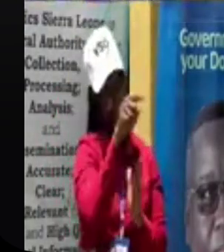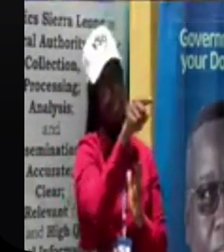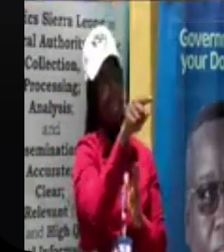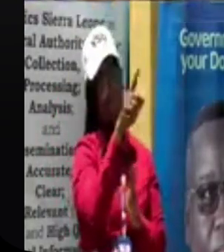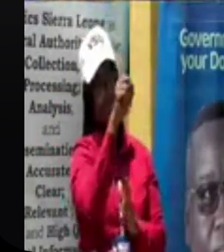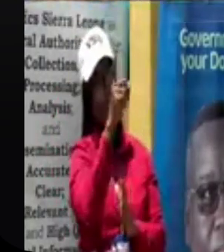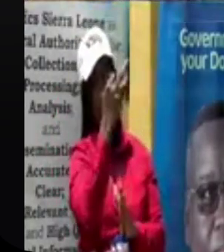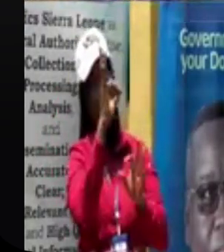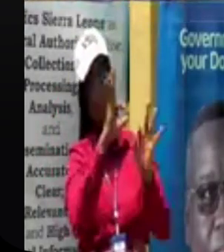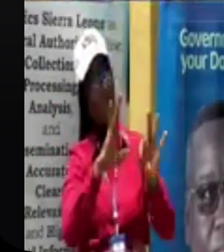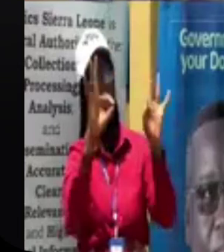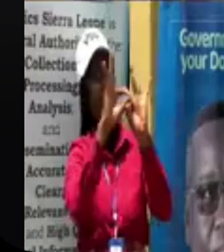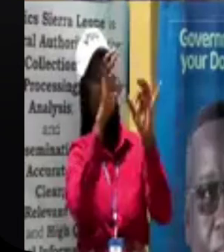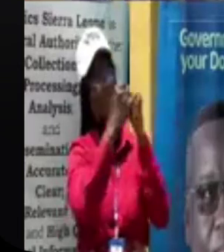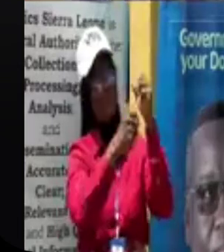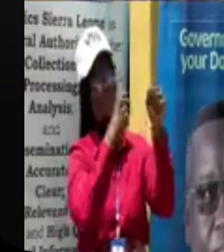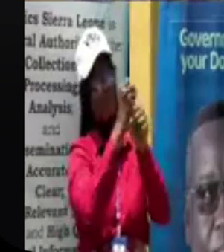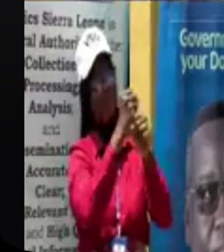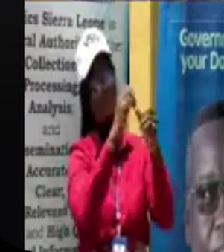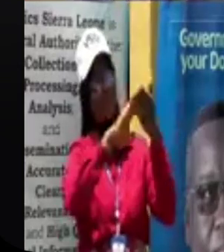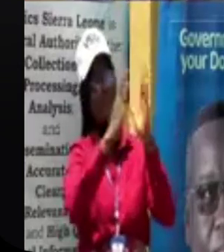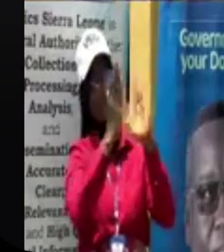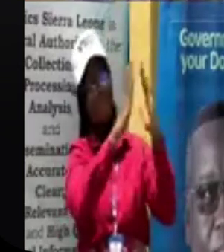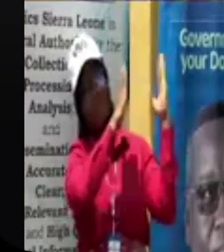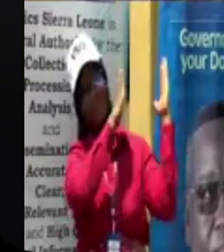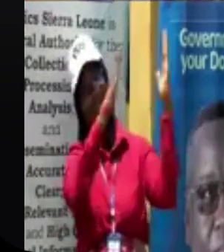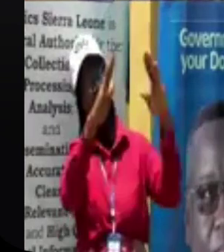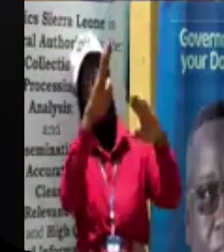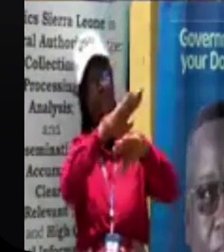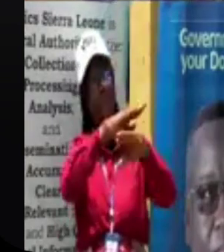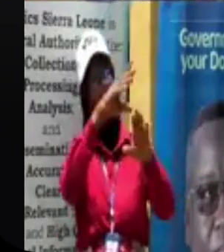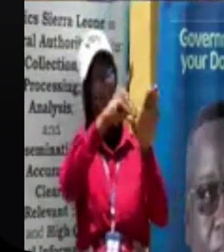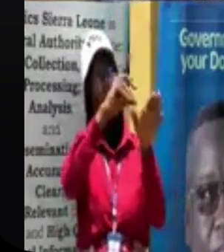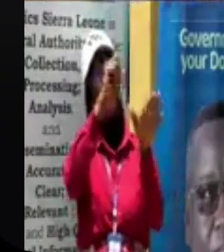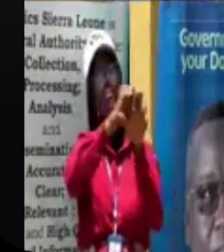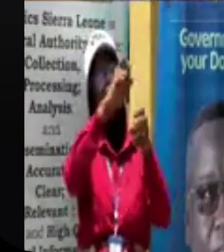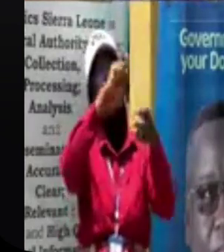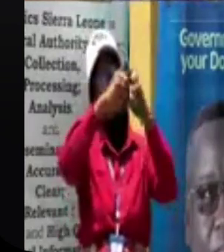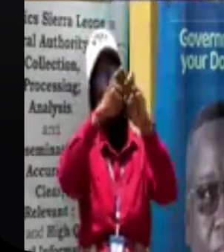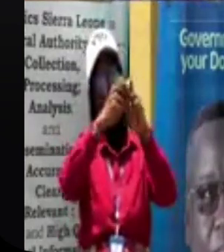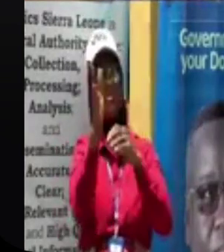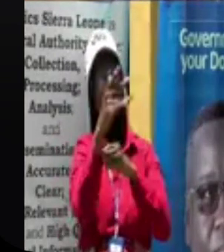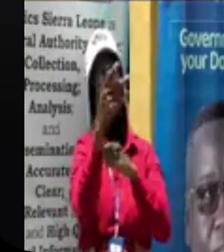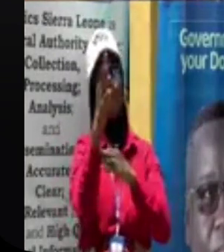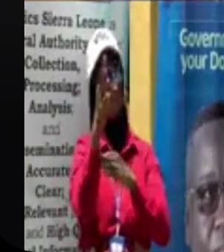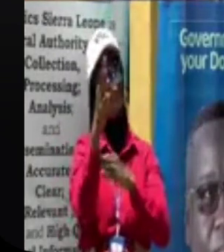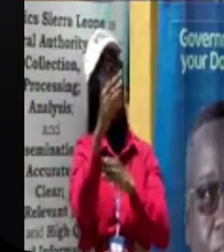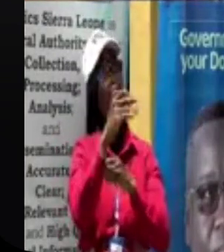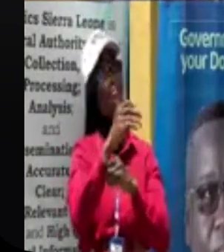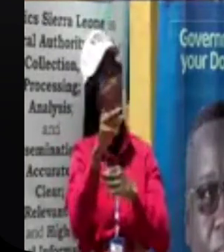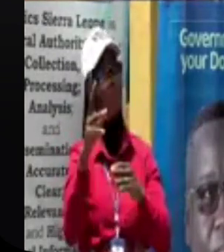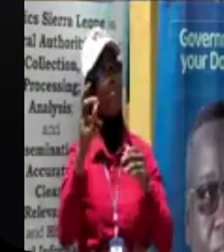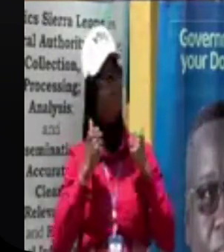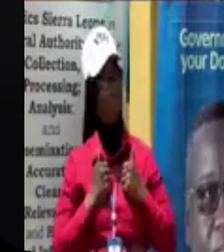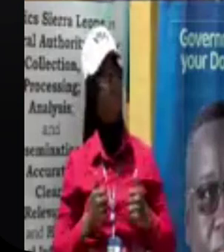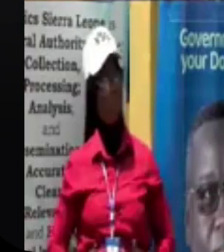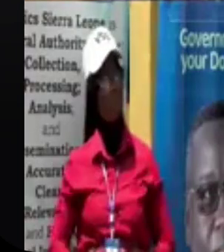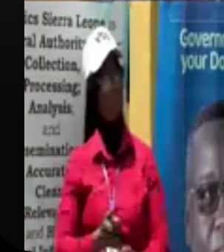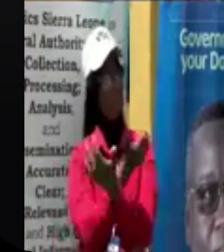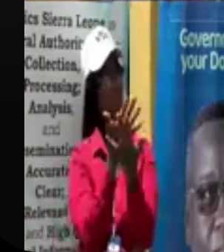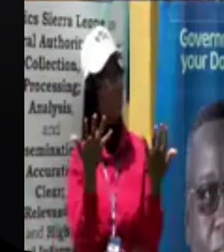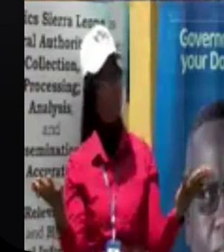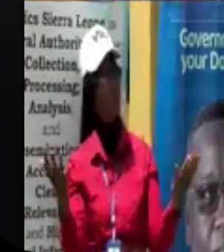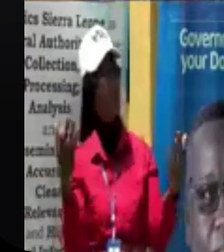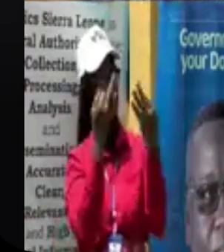law, the last year I do a town hall just on disability issues with the Minister of Social Welfare. We addressed that issue here